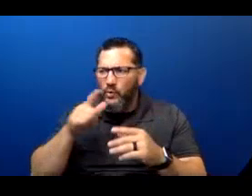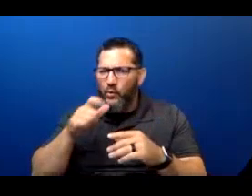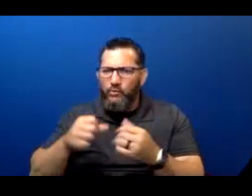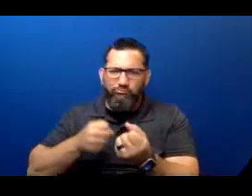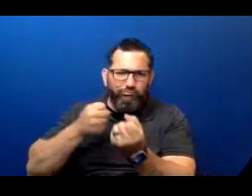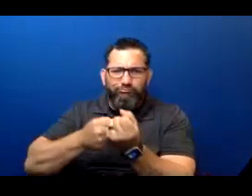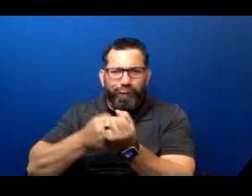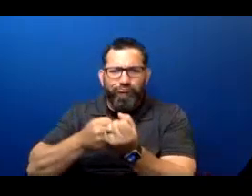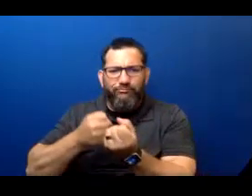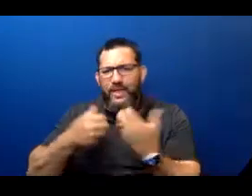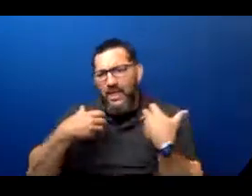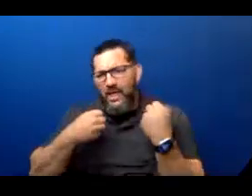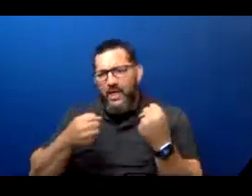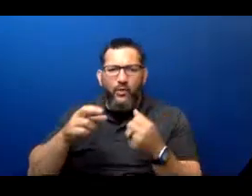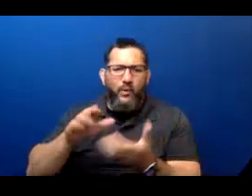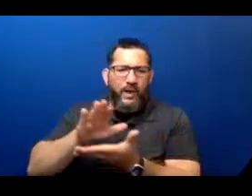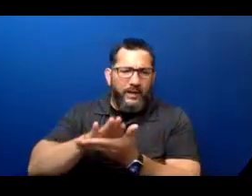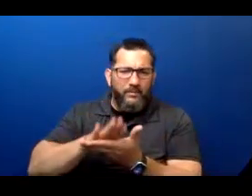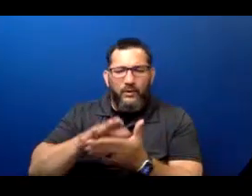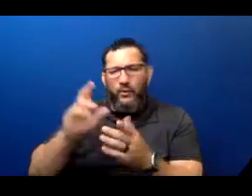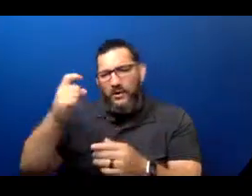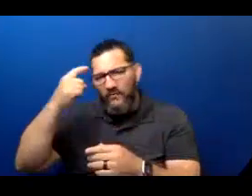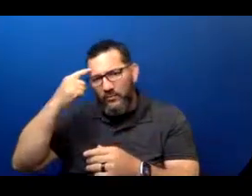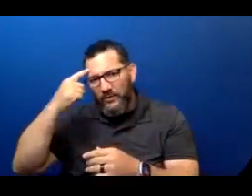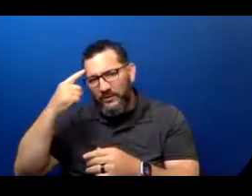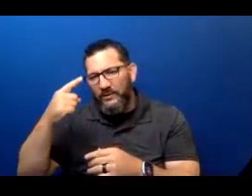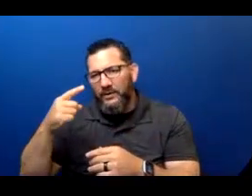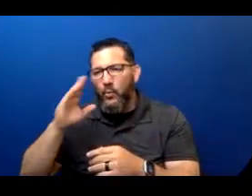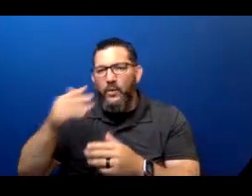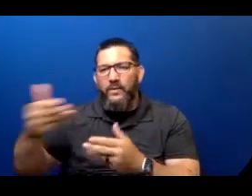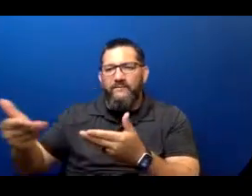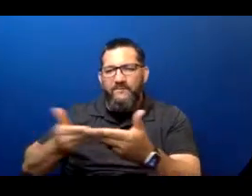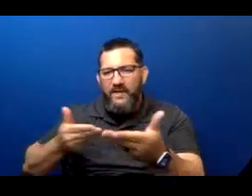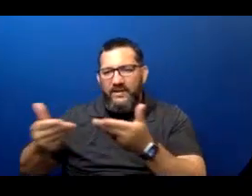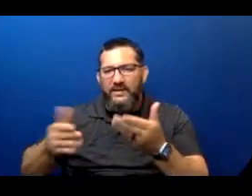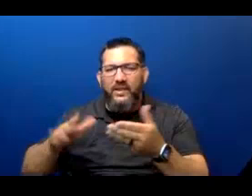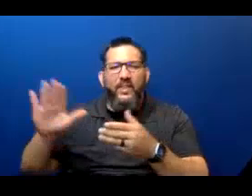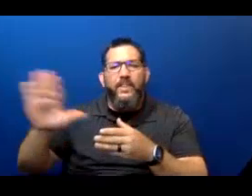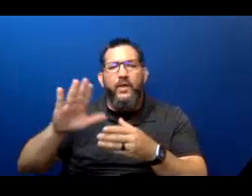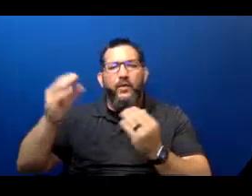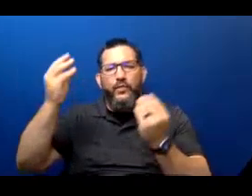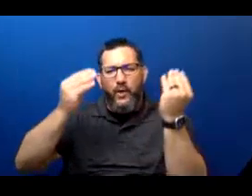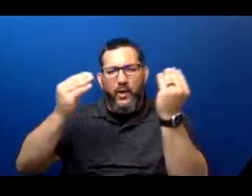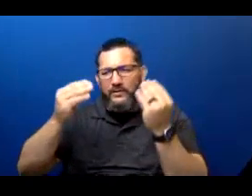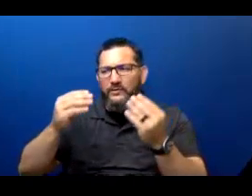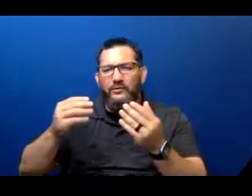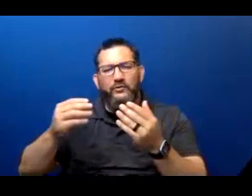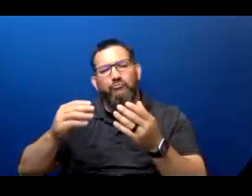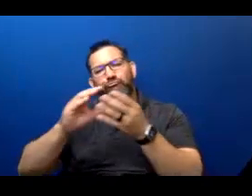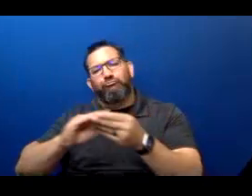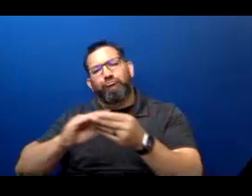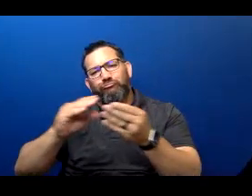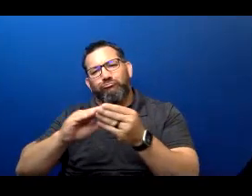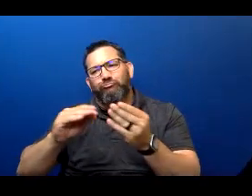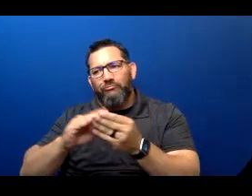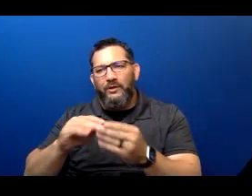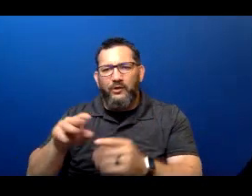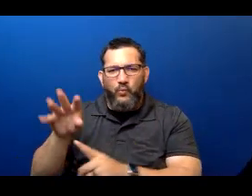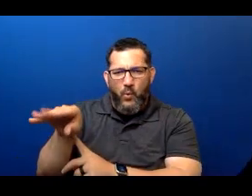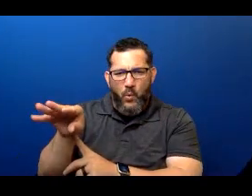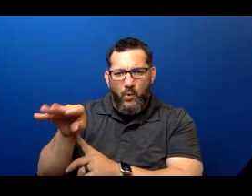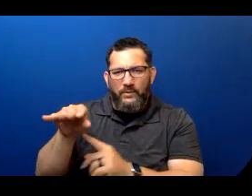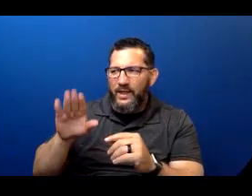or academia and governmental sectors, they're going to be invited to record their thoughts and their recollections and their unique